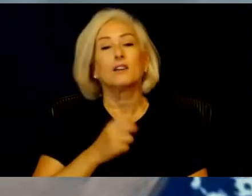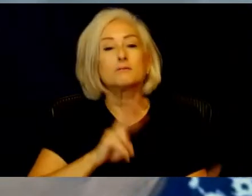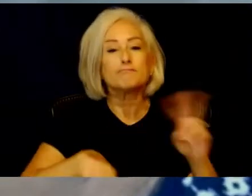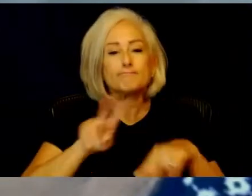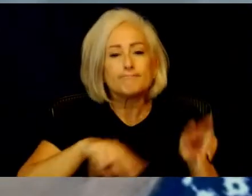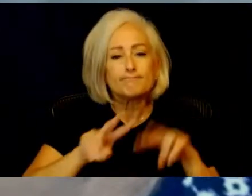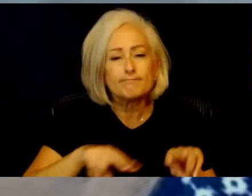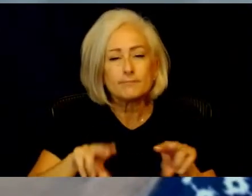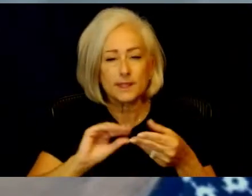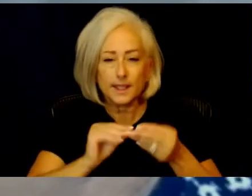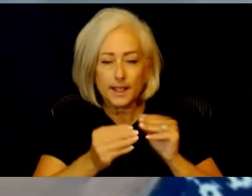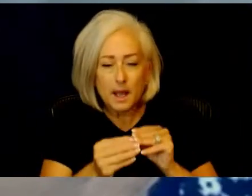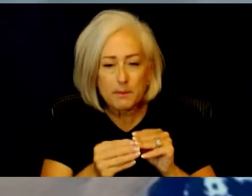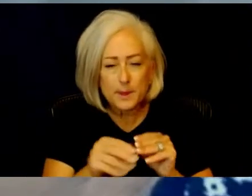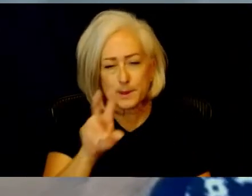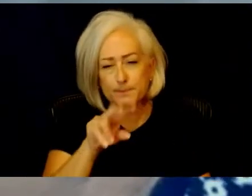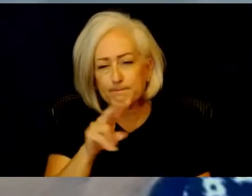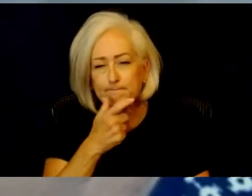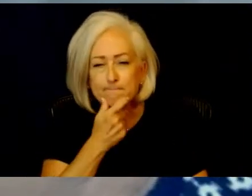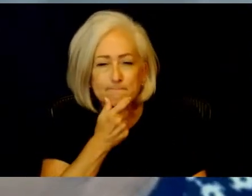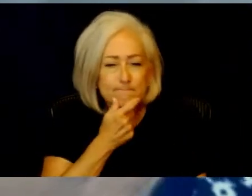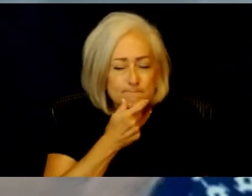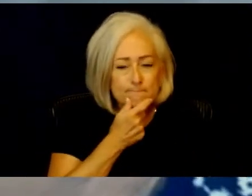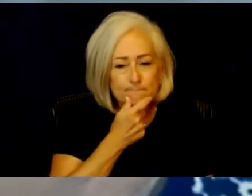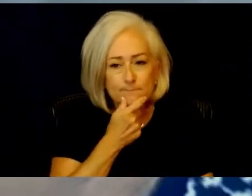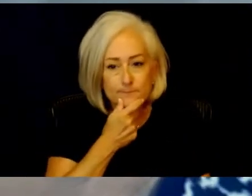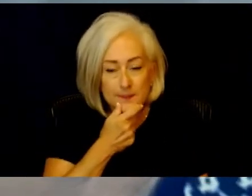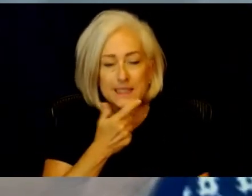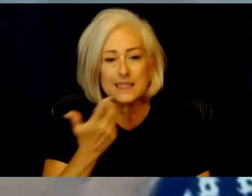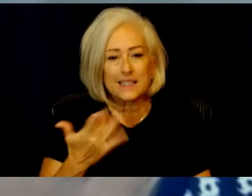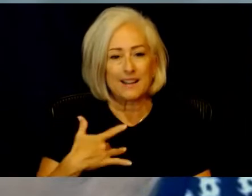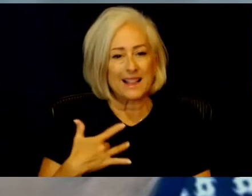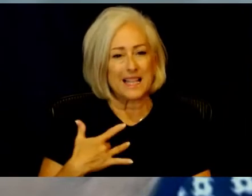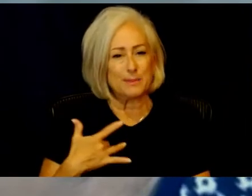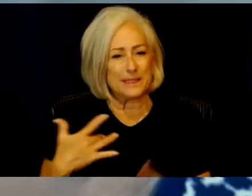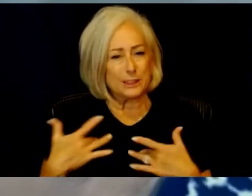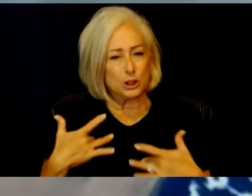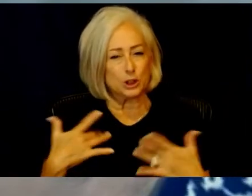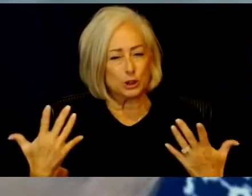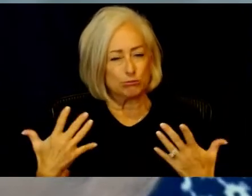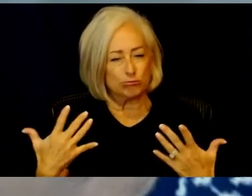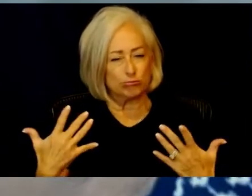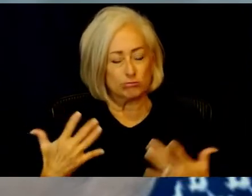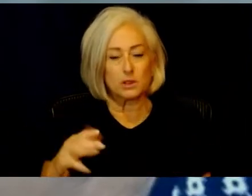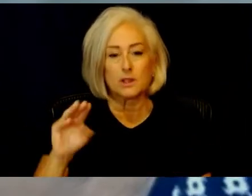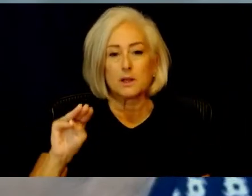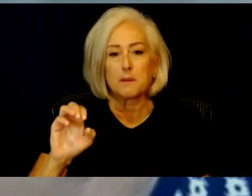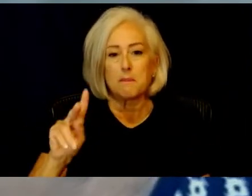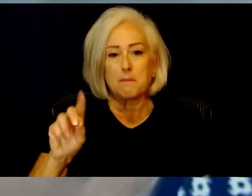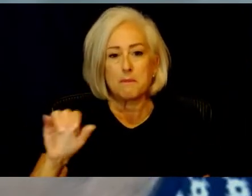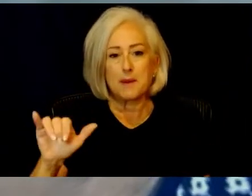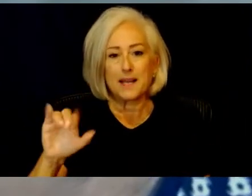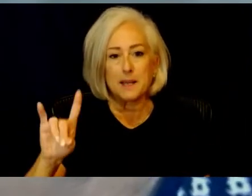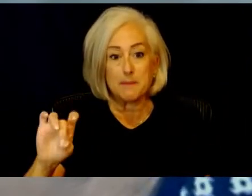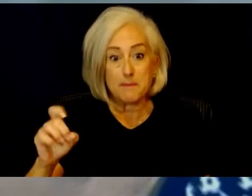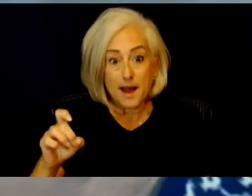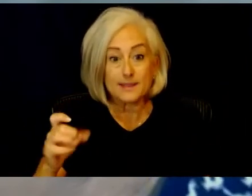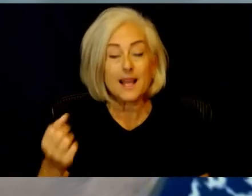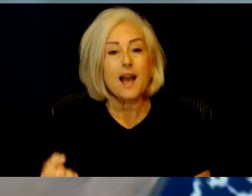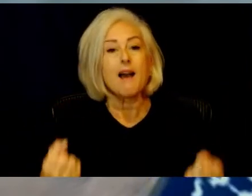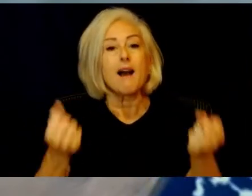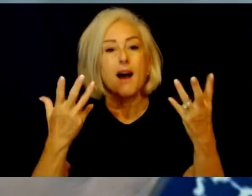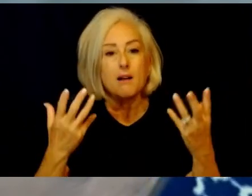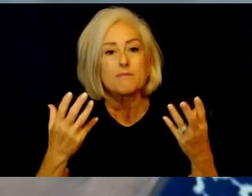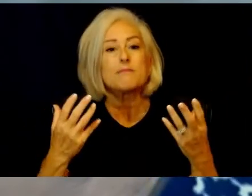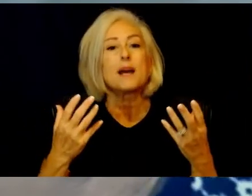really kind of puts me at a place of unease about monkeypox is how explosively the case numbers have grown